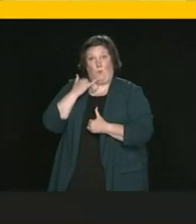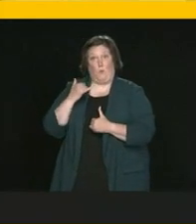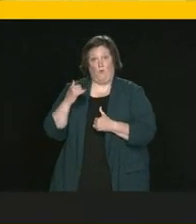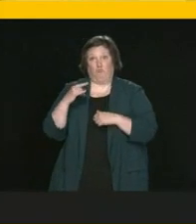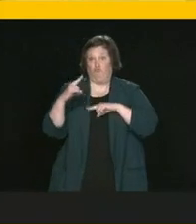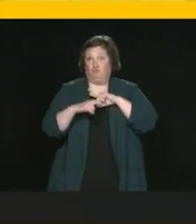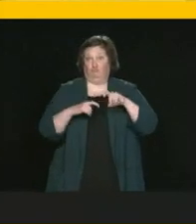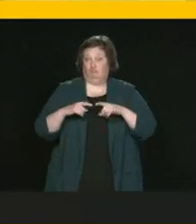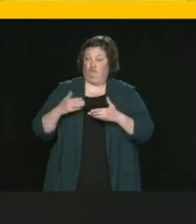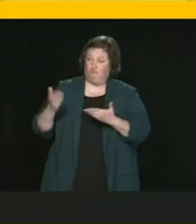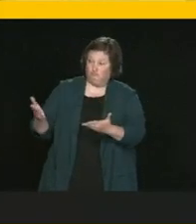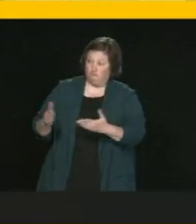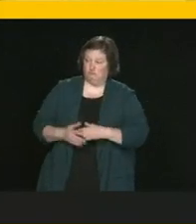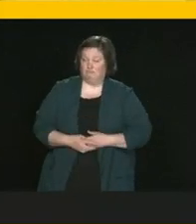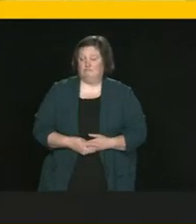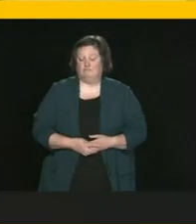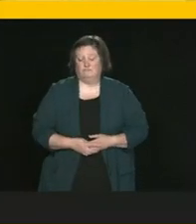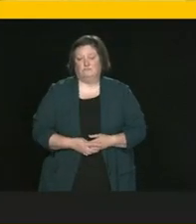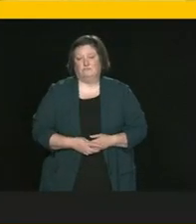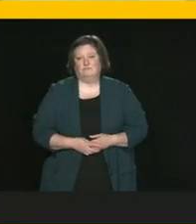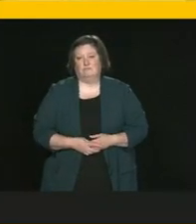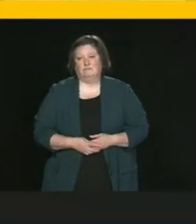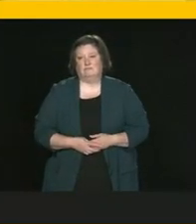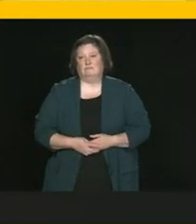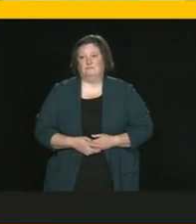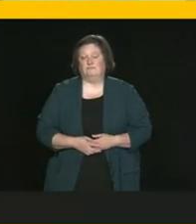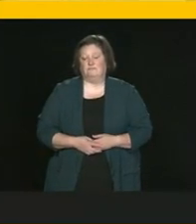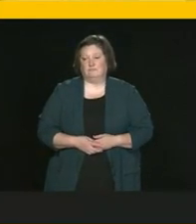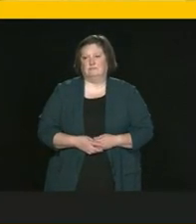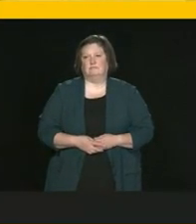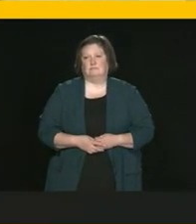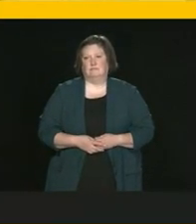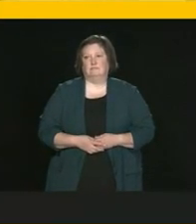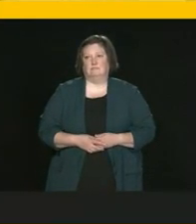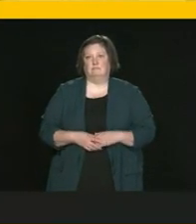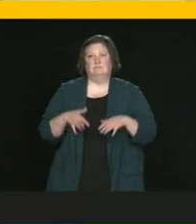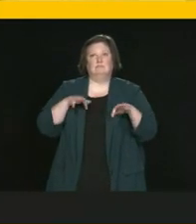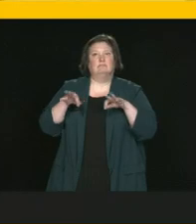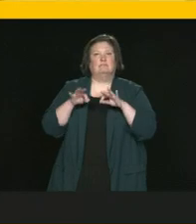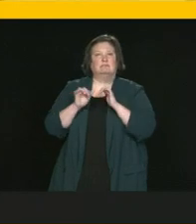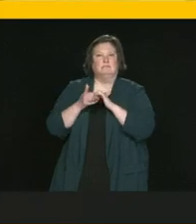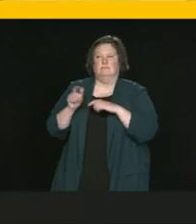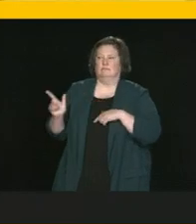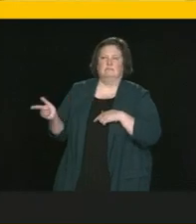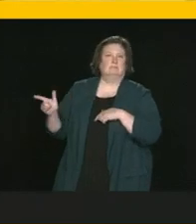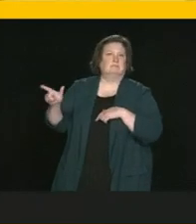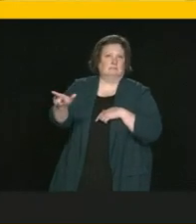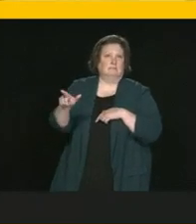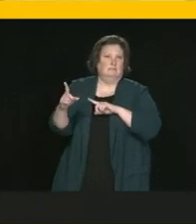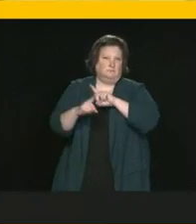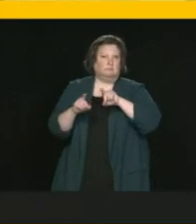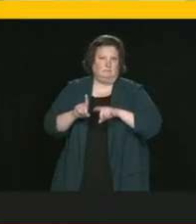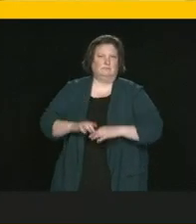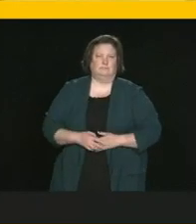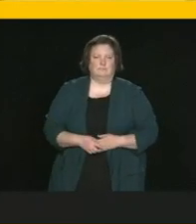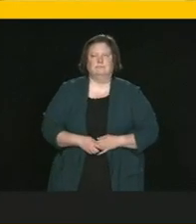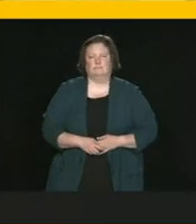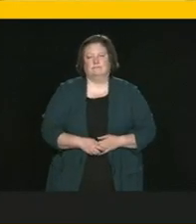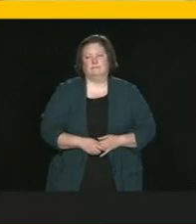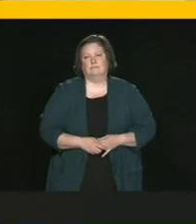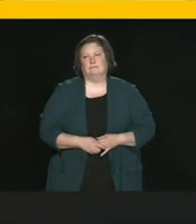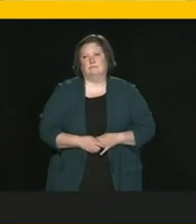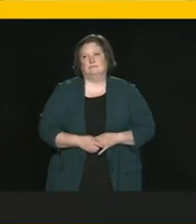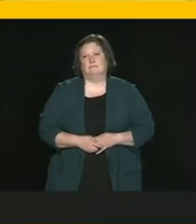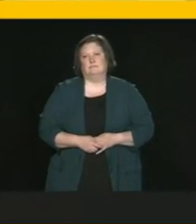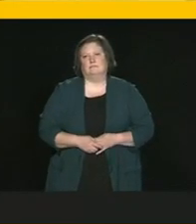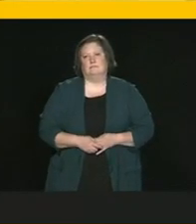follow-up. Operator. Thank you. Merci. For questions, please press star one. Pour les questions, faites étoile